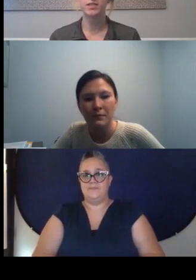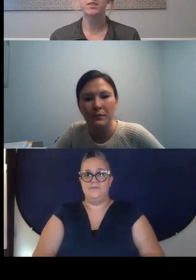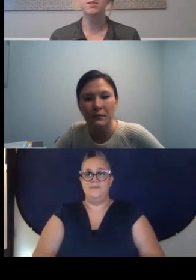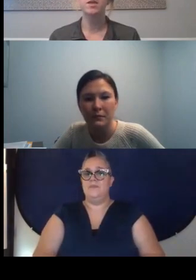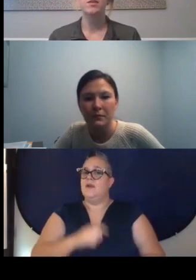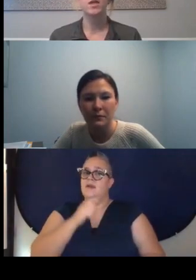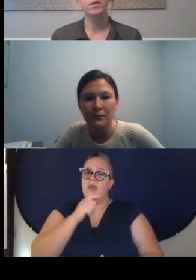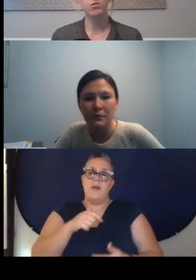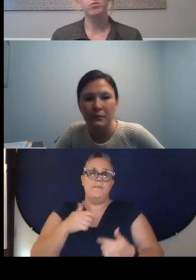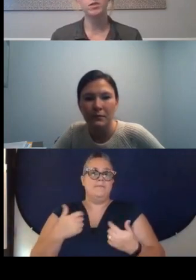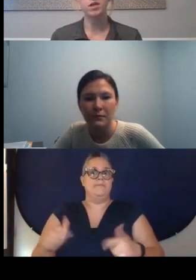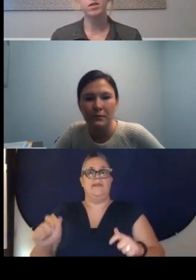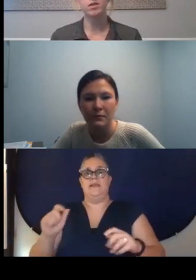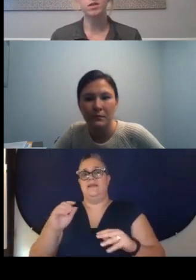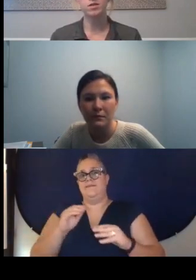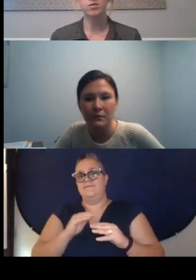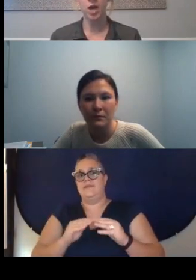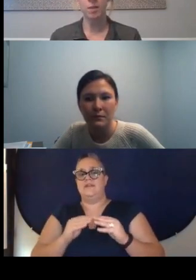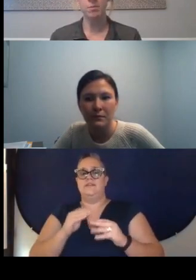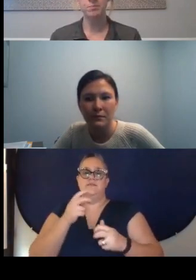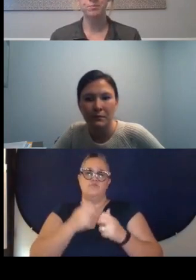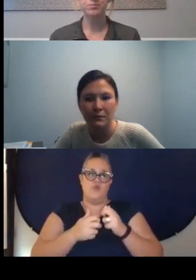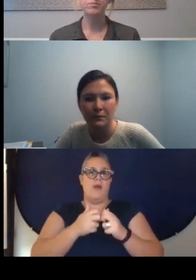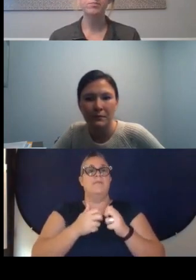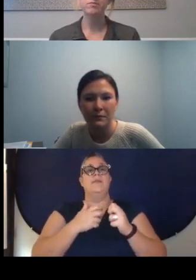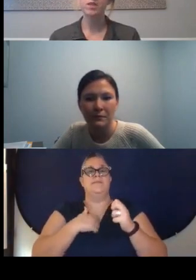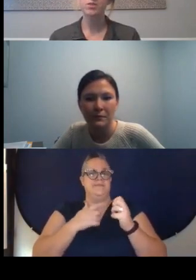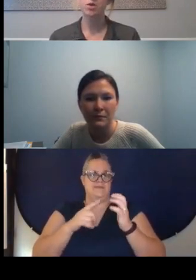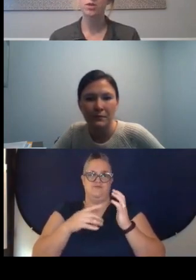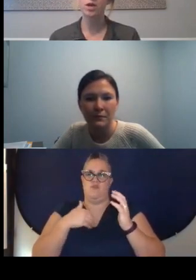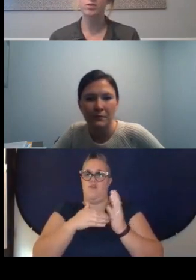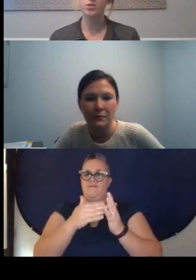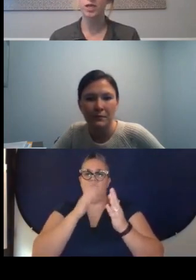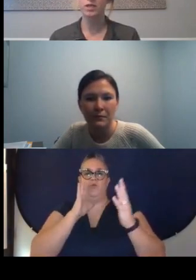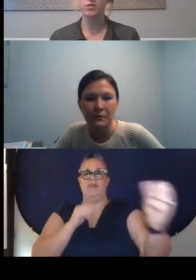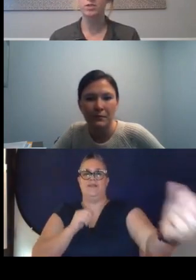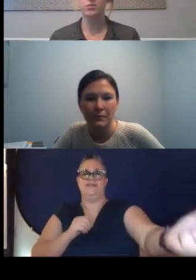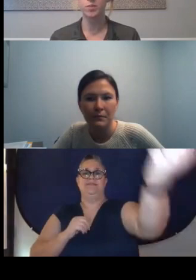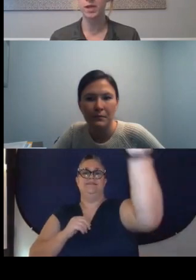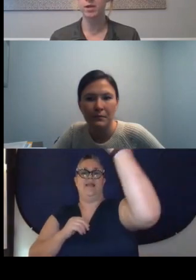bigger fixes that will be done in the shop. So they